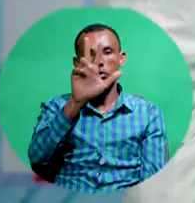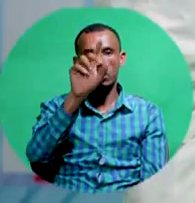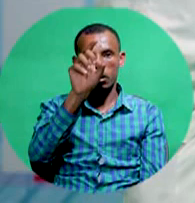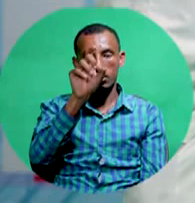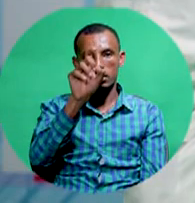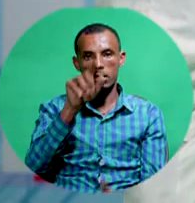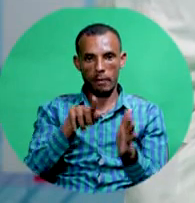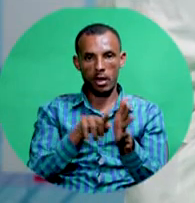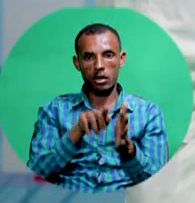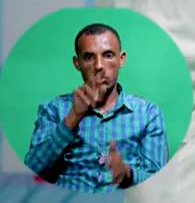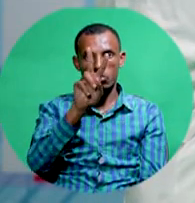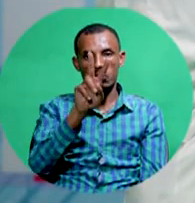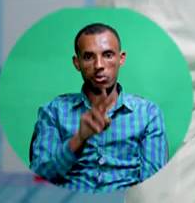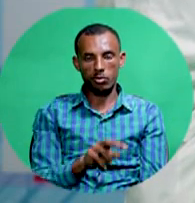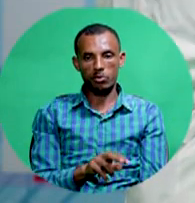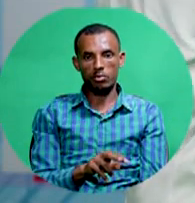3x minus 2